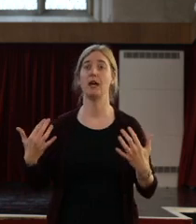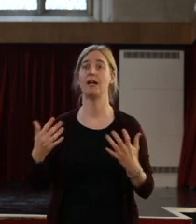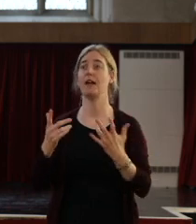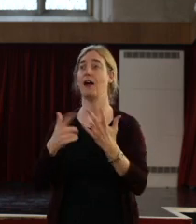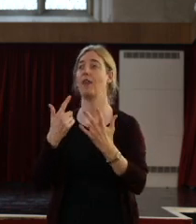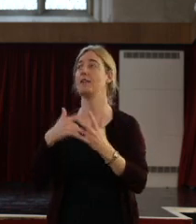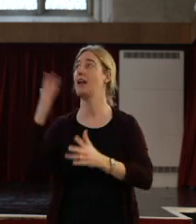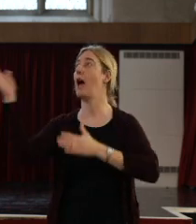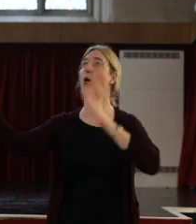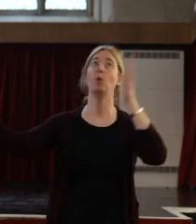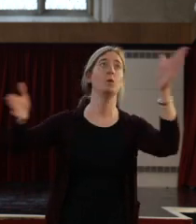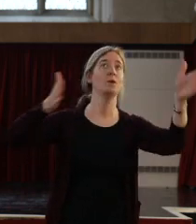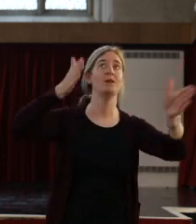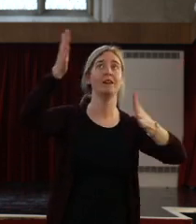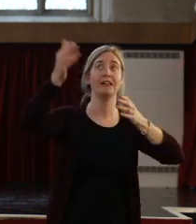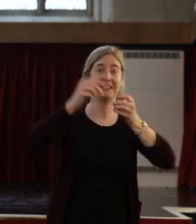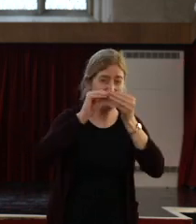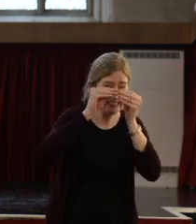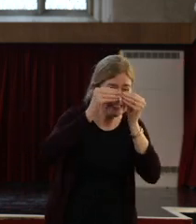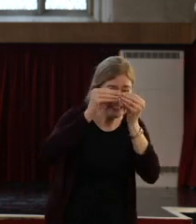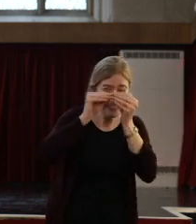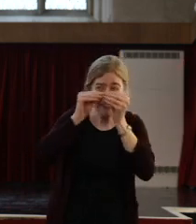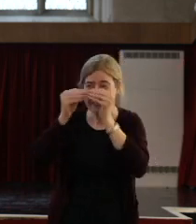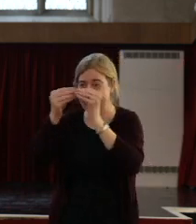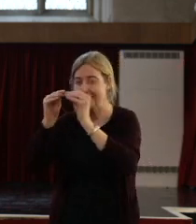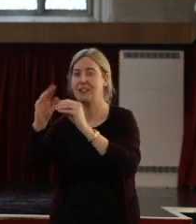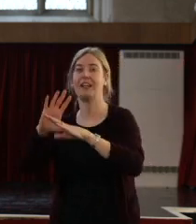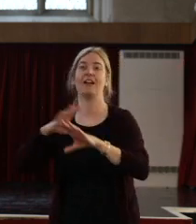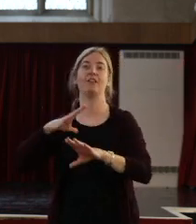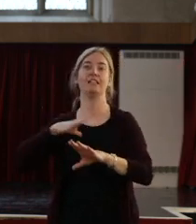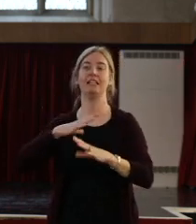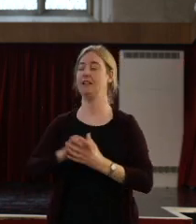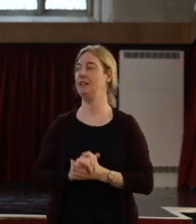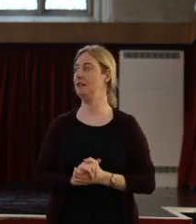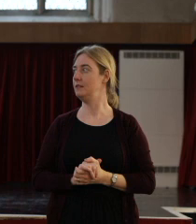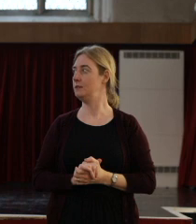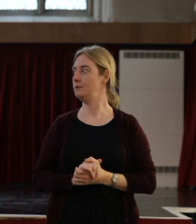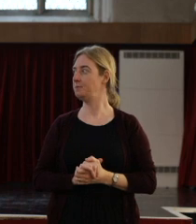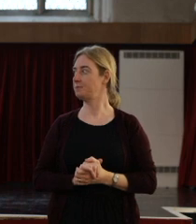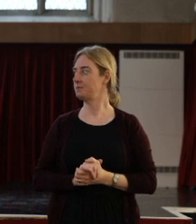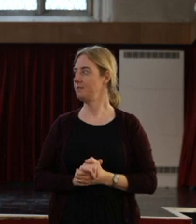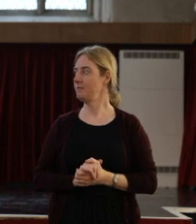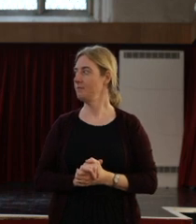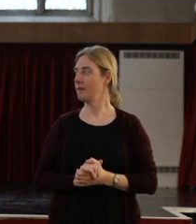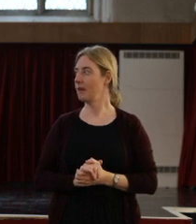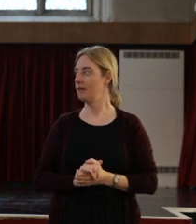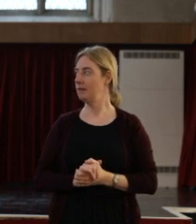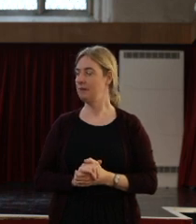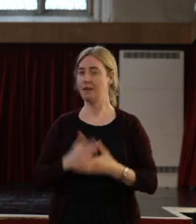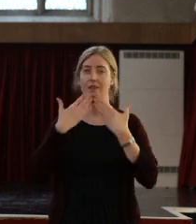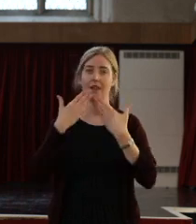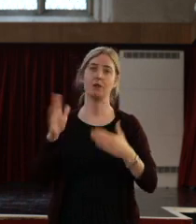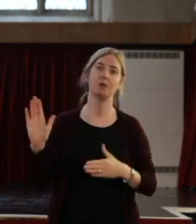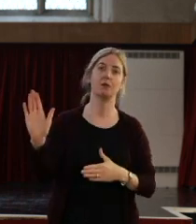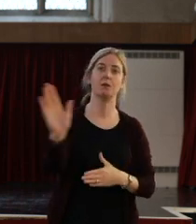are out working feverishly to make sure that all the art installations are ready to go. So thank you to